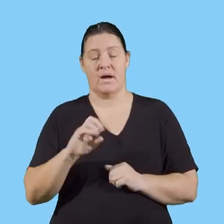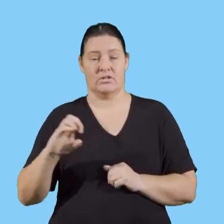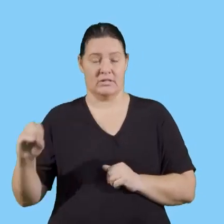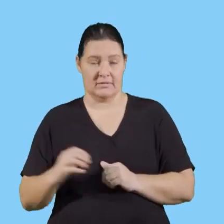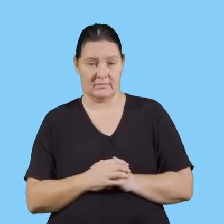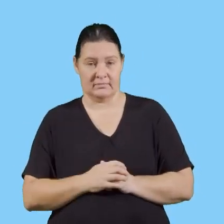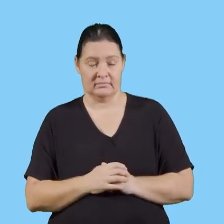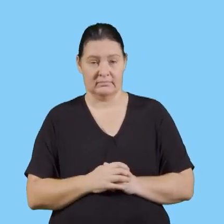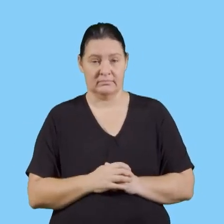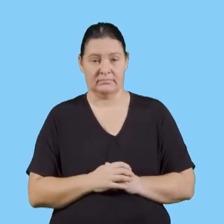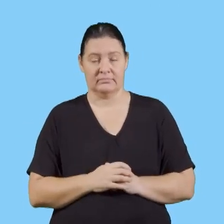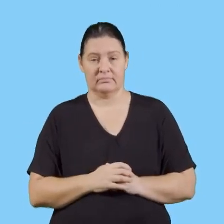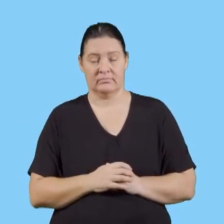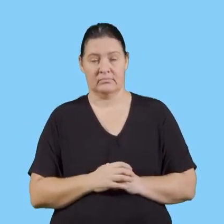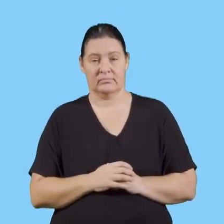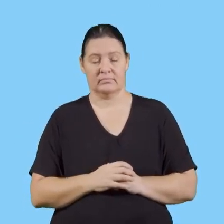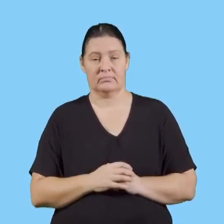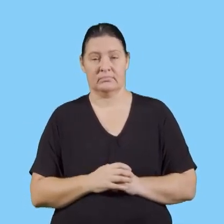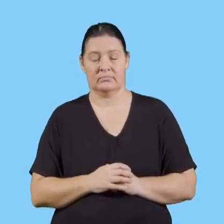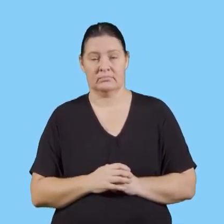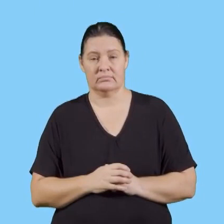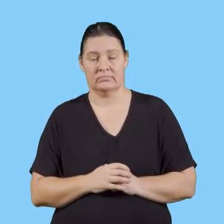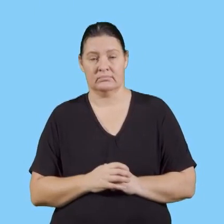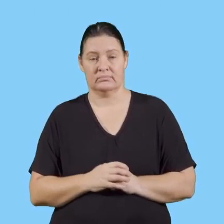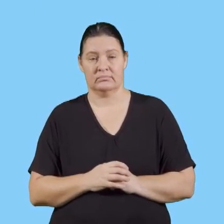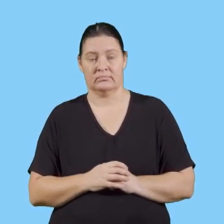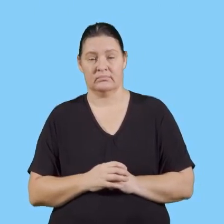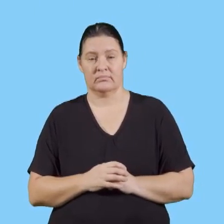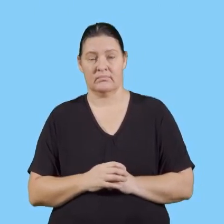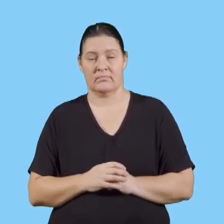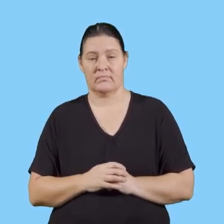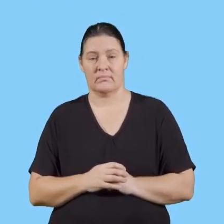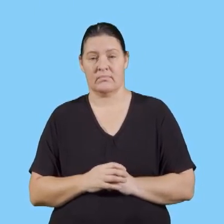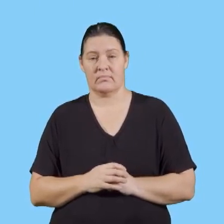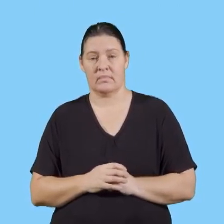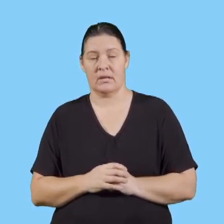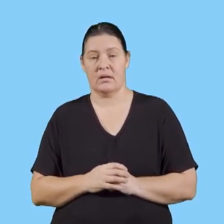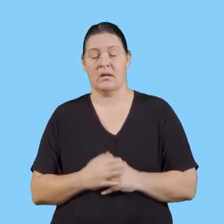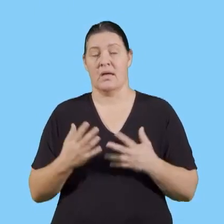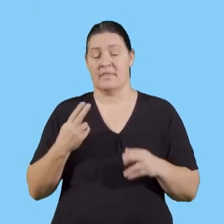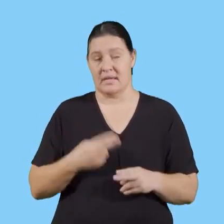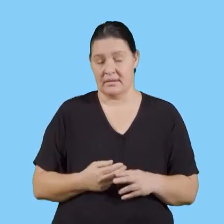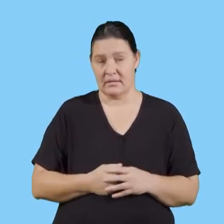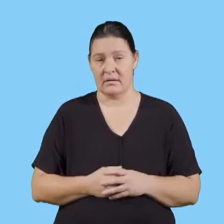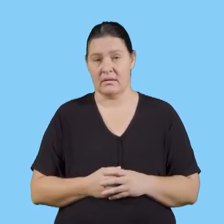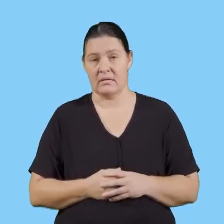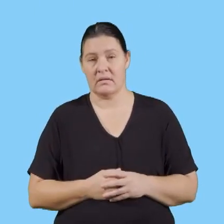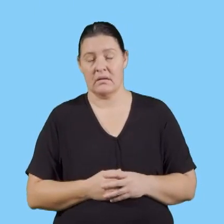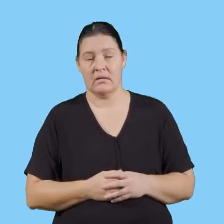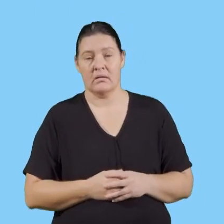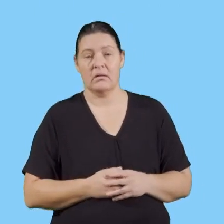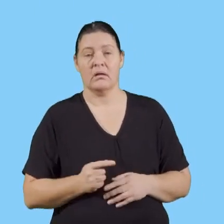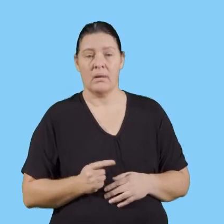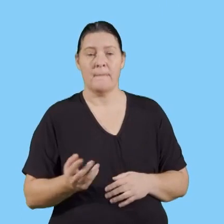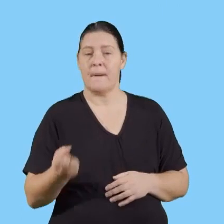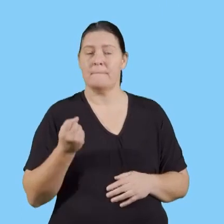400. Drawings decreases my owner's equity. And then what did he